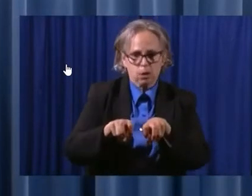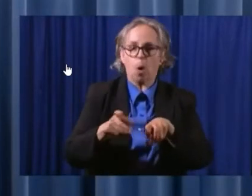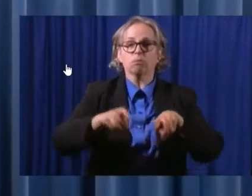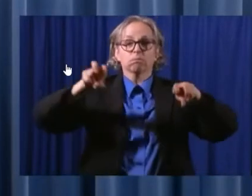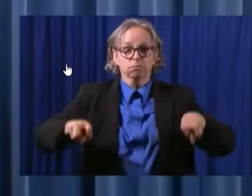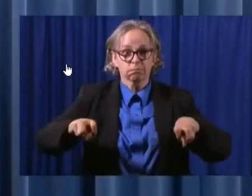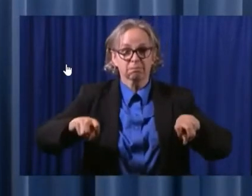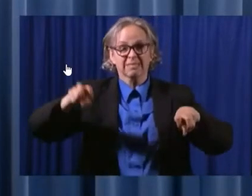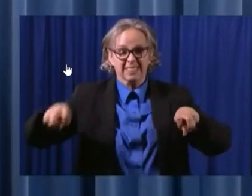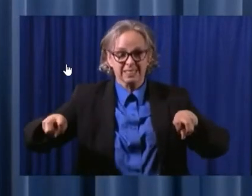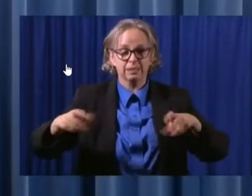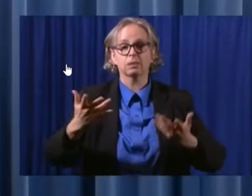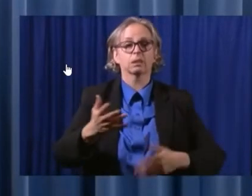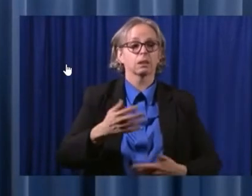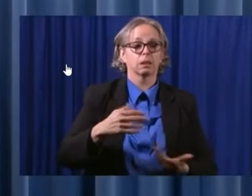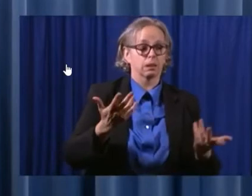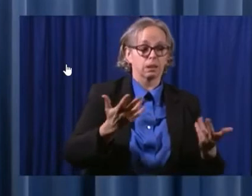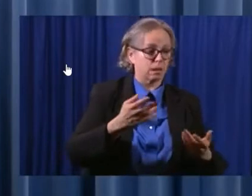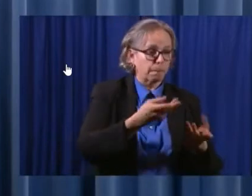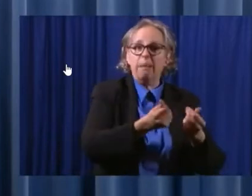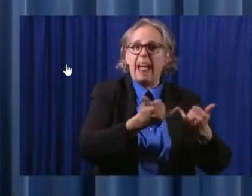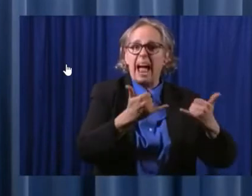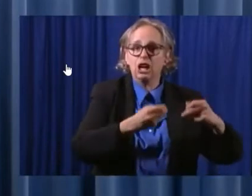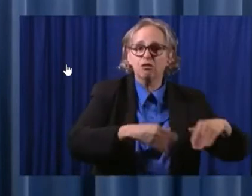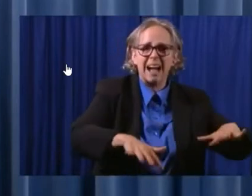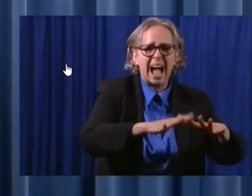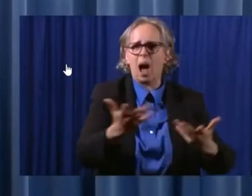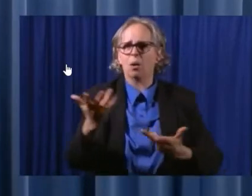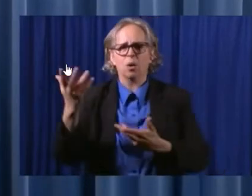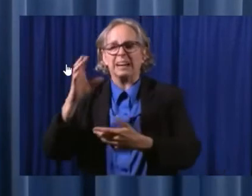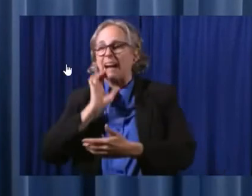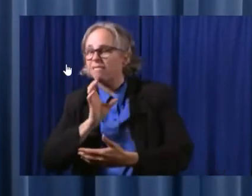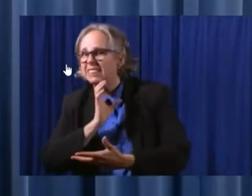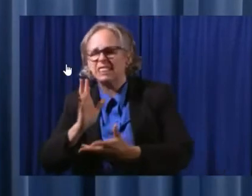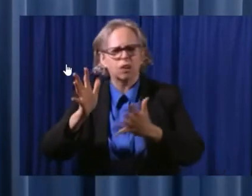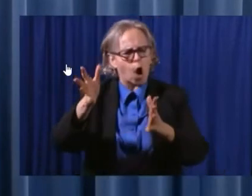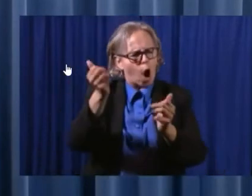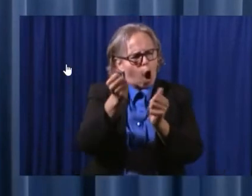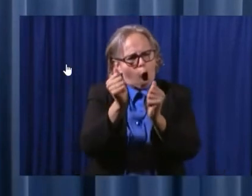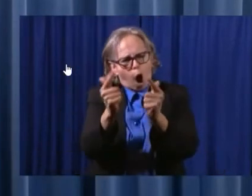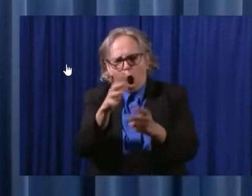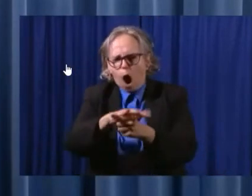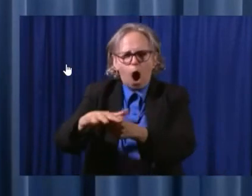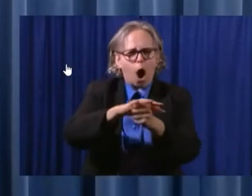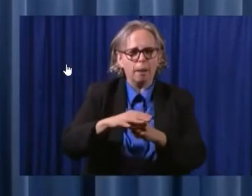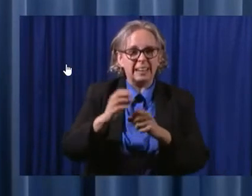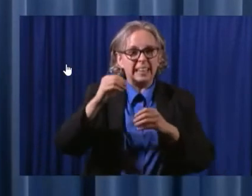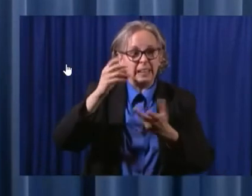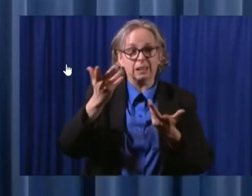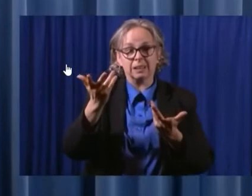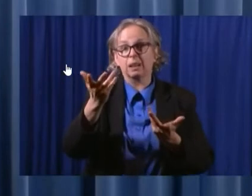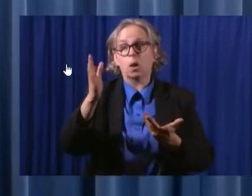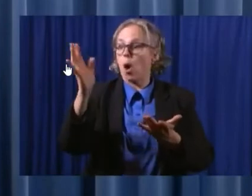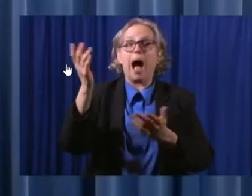cafeterias, playgrounds, drop-offs and pickups, and on school buses. Implementing this guideline will